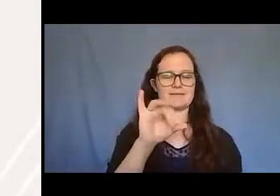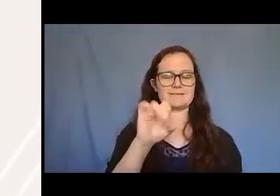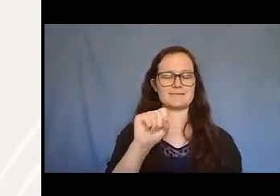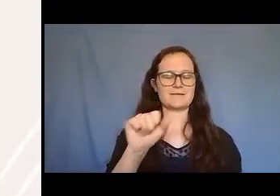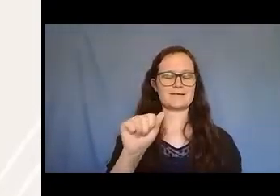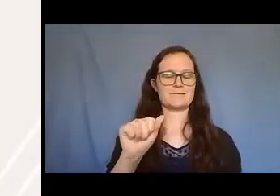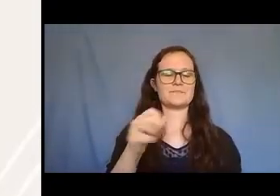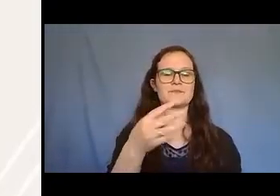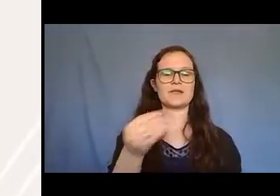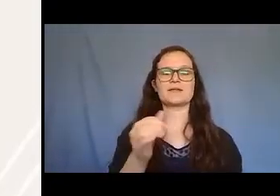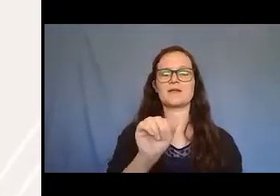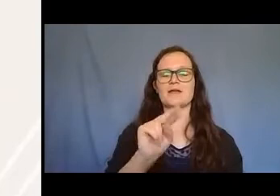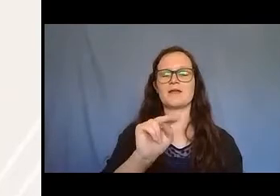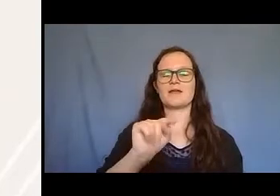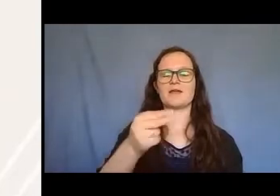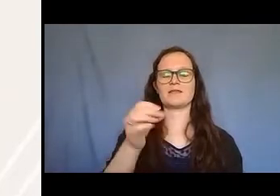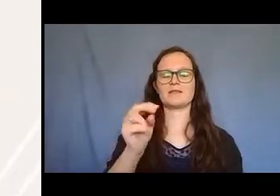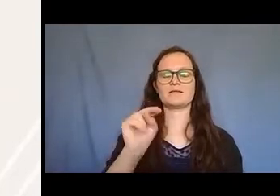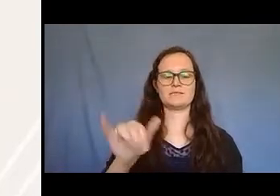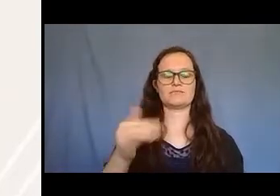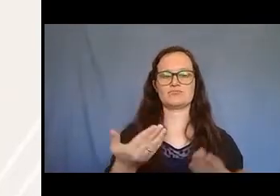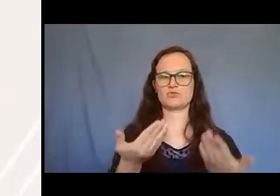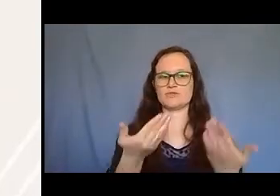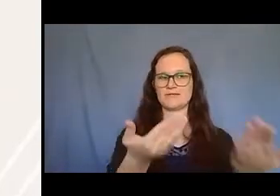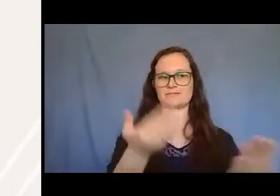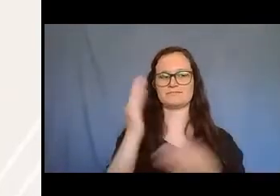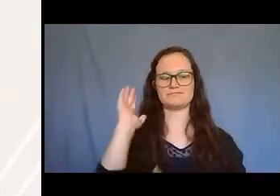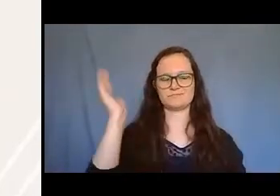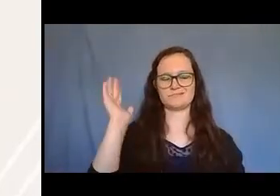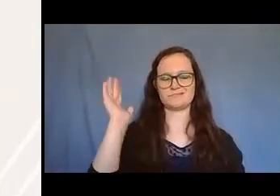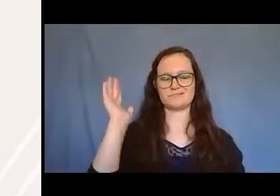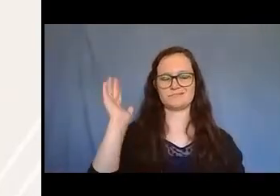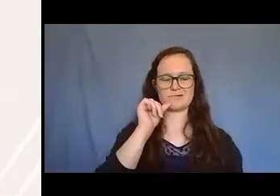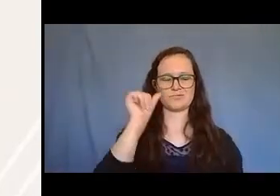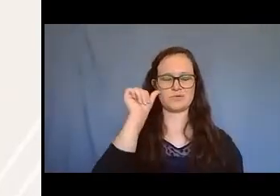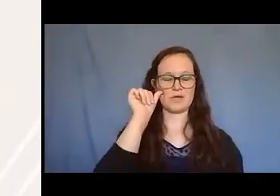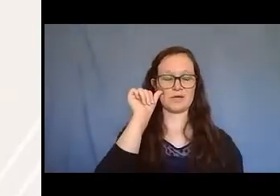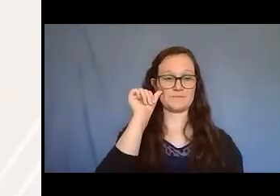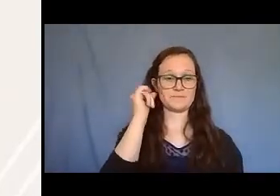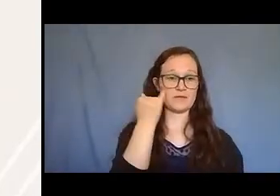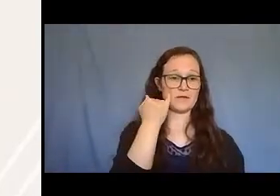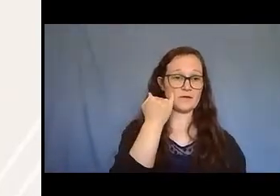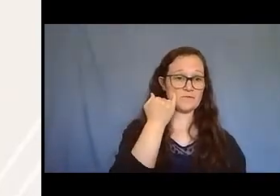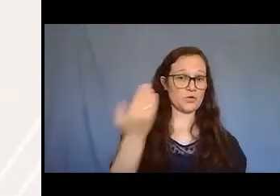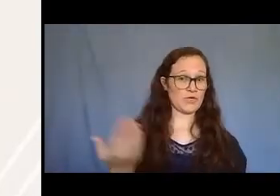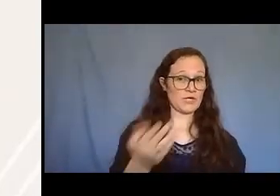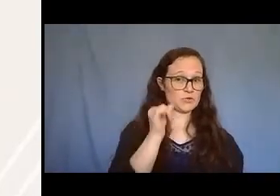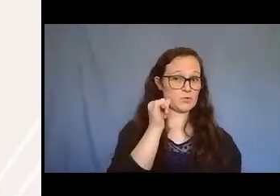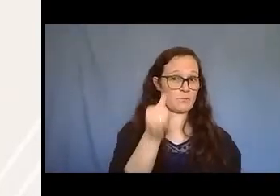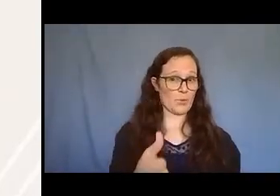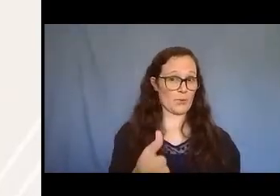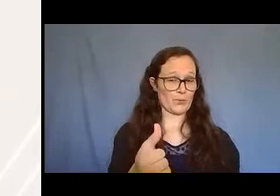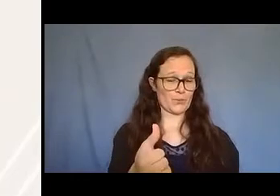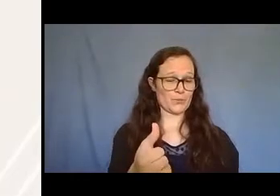present yesterday's webinar session. And if you stick around tomorrow, you'll get